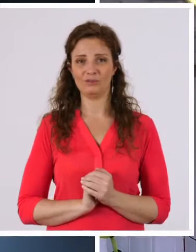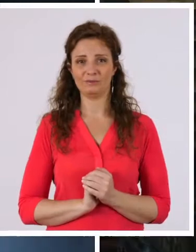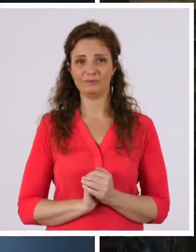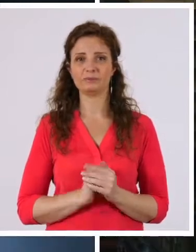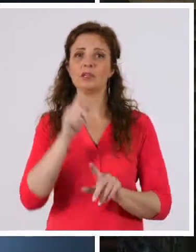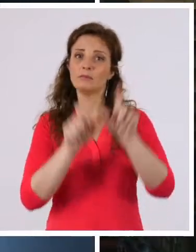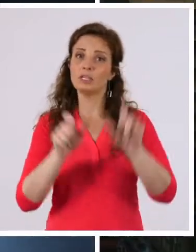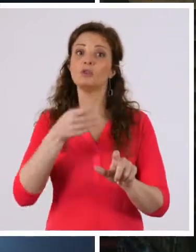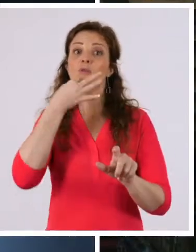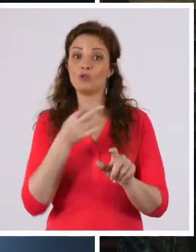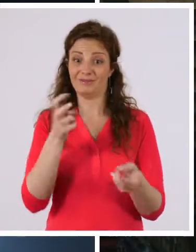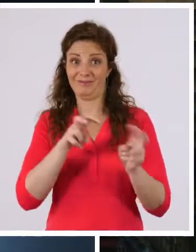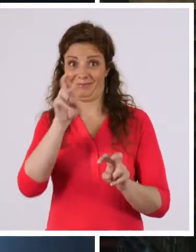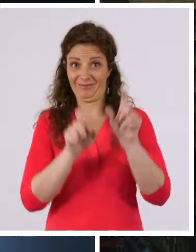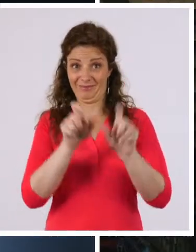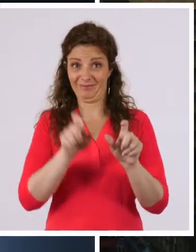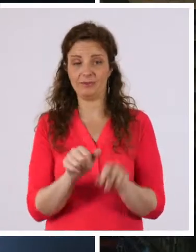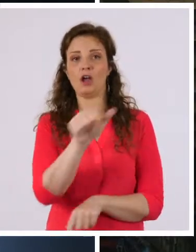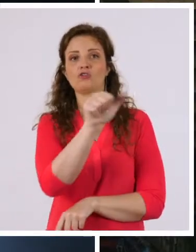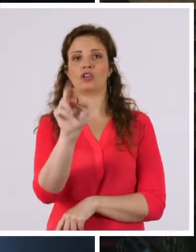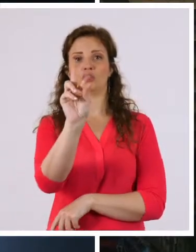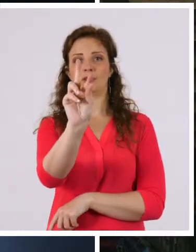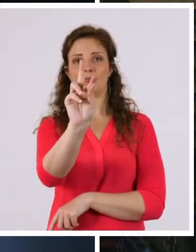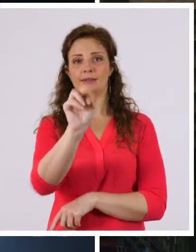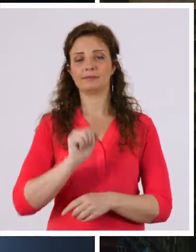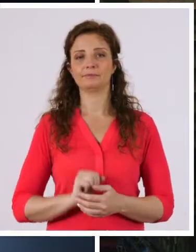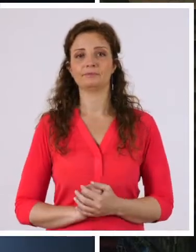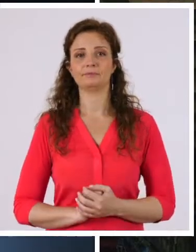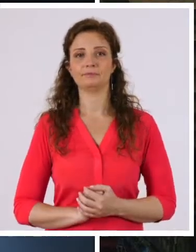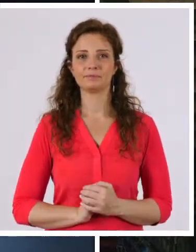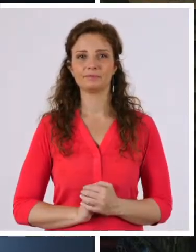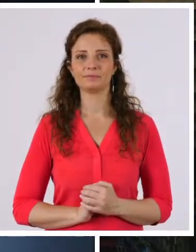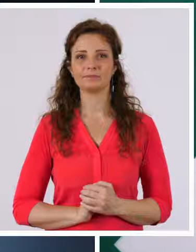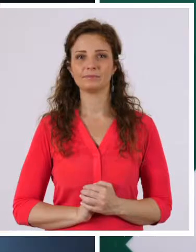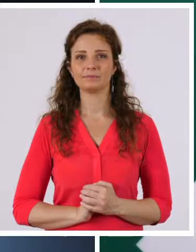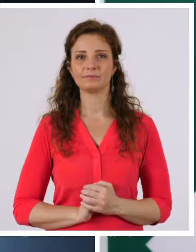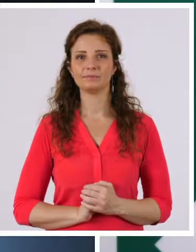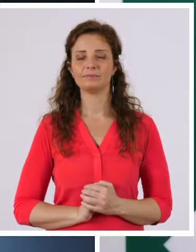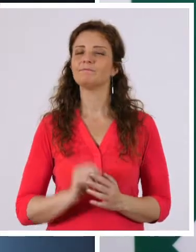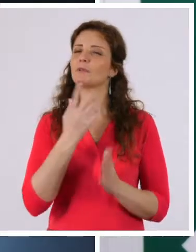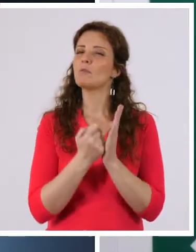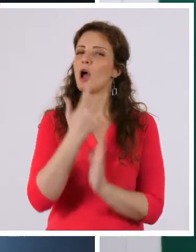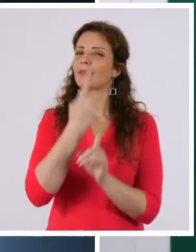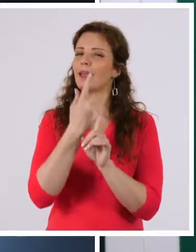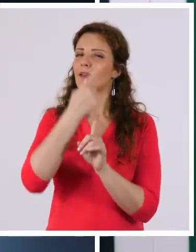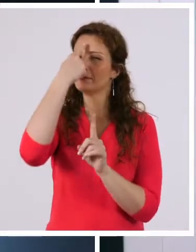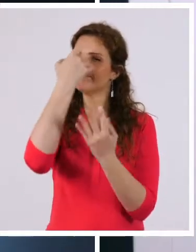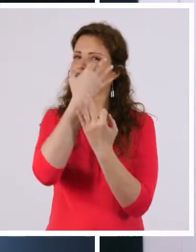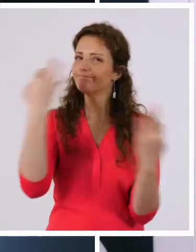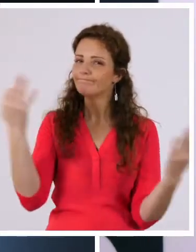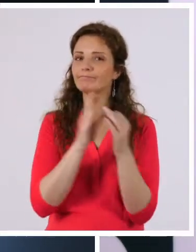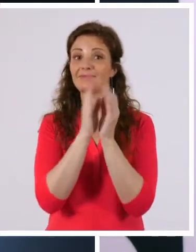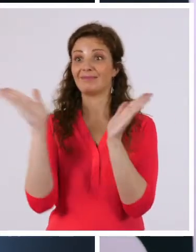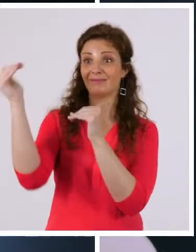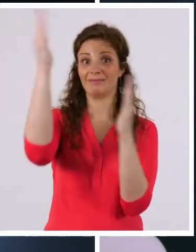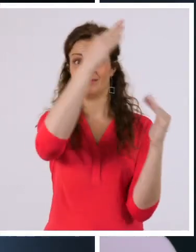14,398 tons. Maximum number of passengers on board: 130. All passengers shall understand